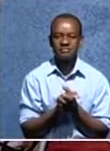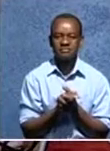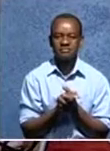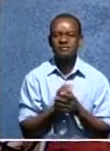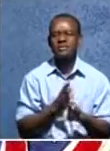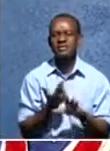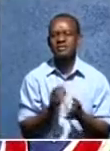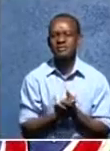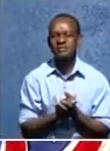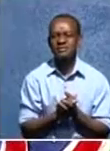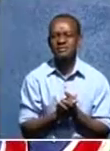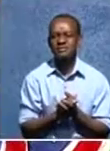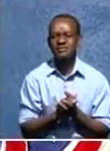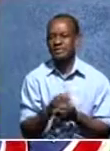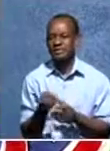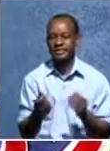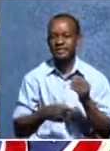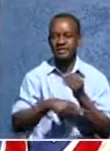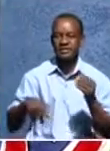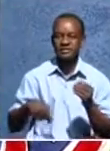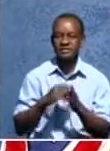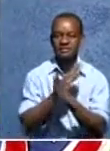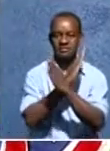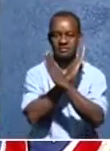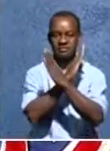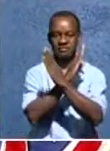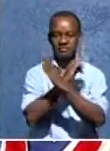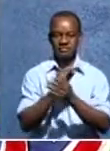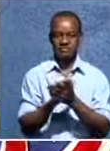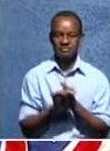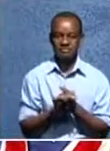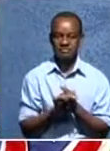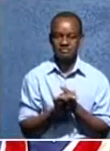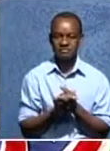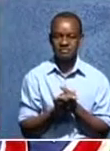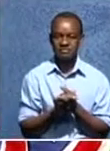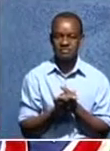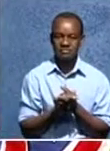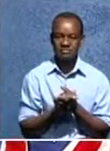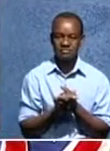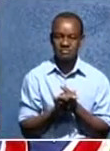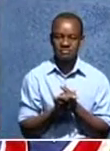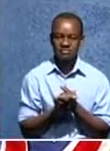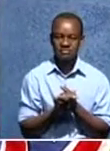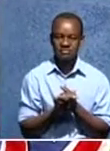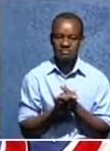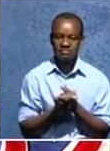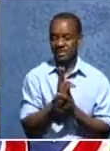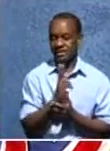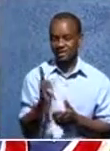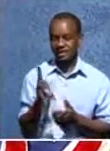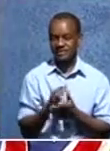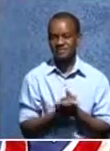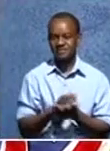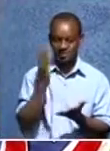Unfortunately, still this big sort of dark world out there. You know, they don't place Namibia on the map where we want them to really